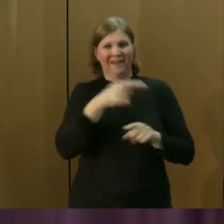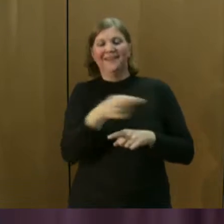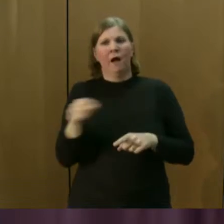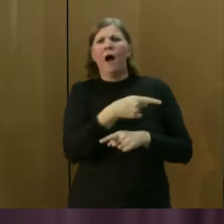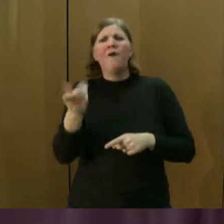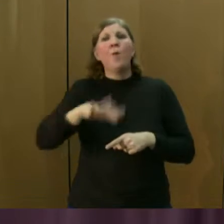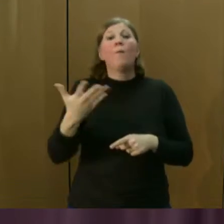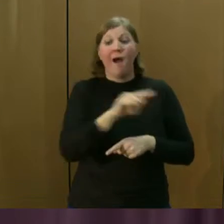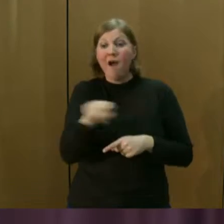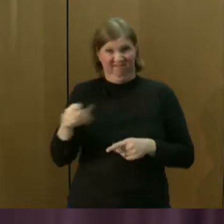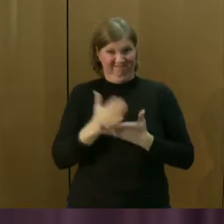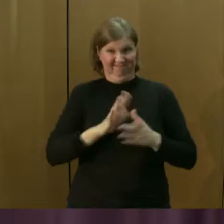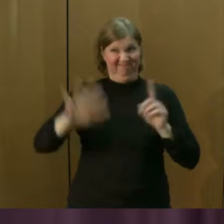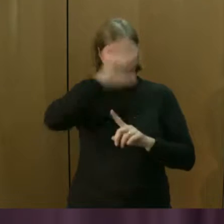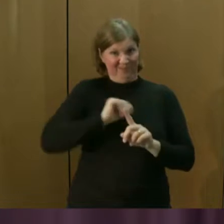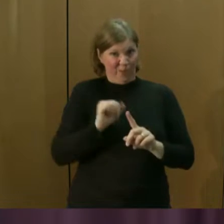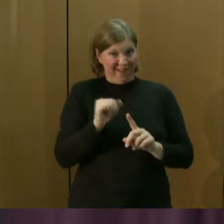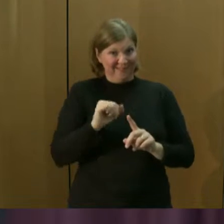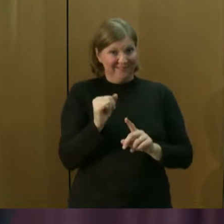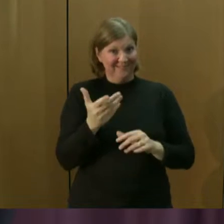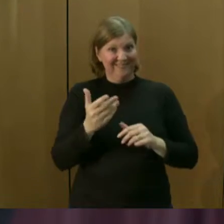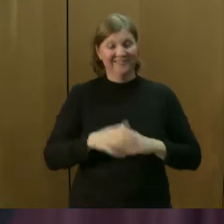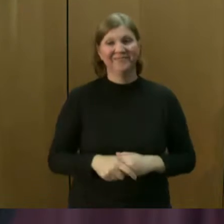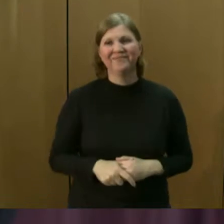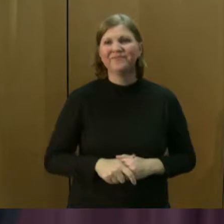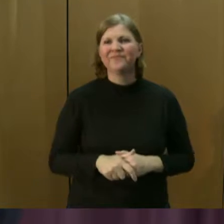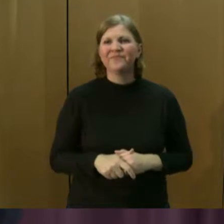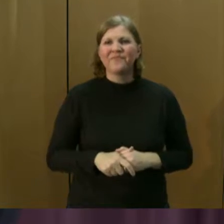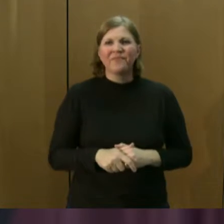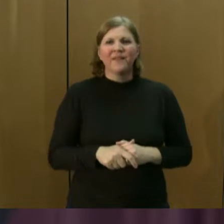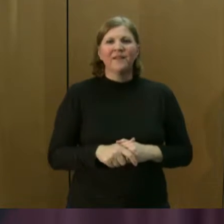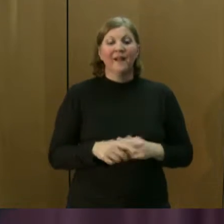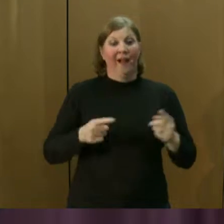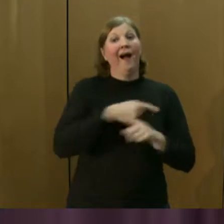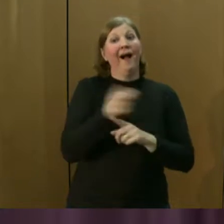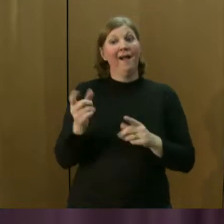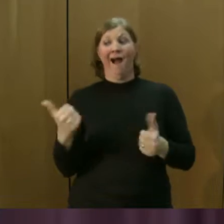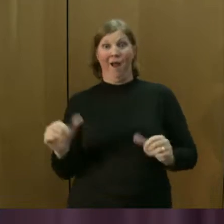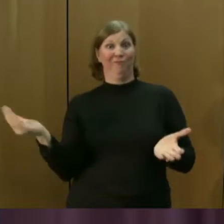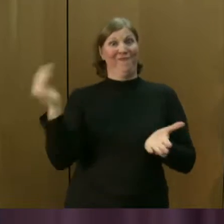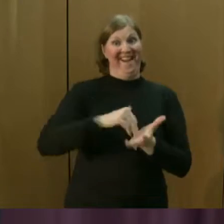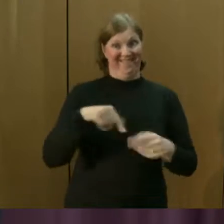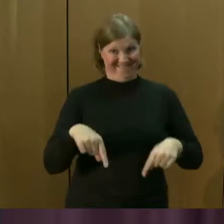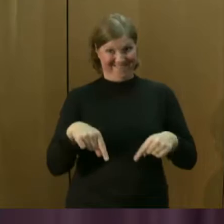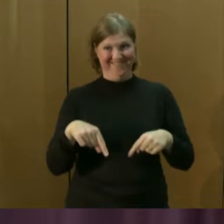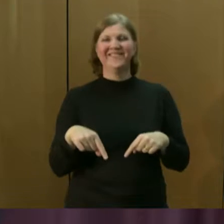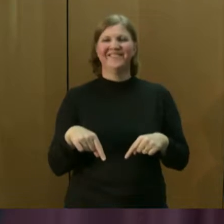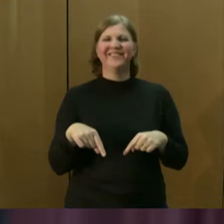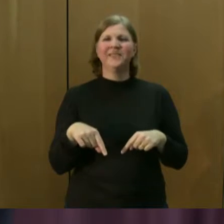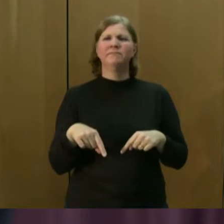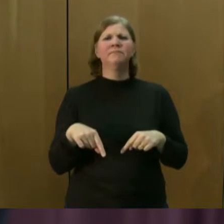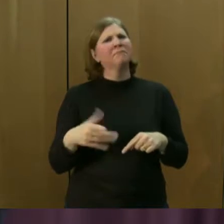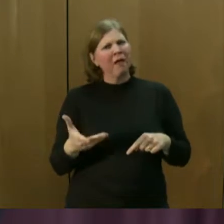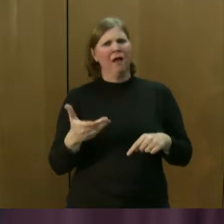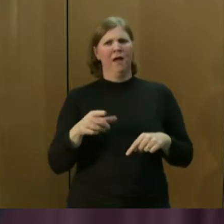decided that they wouldn't let that put them off, they would just bring their work. They realised there would be an attention on the city, and they would perform